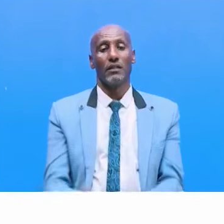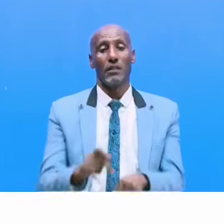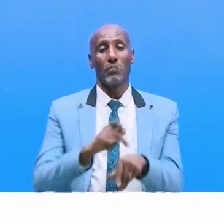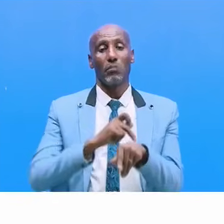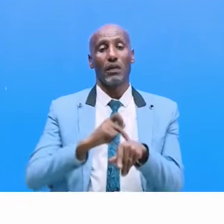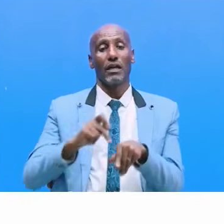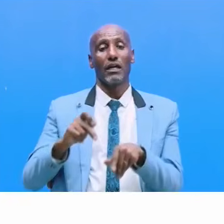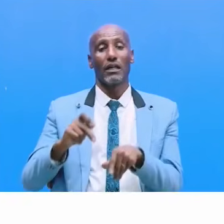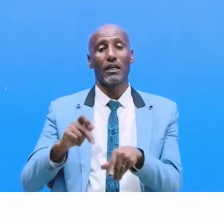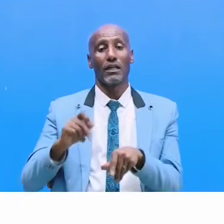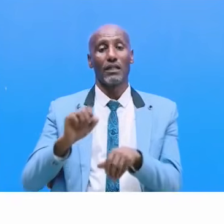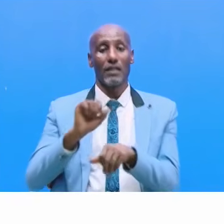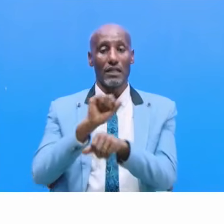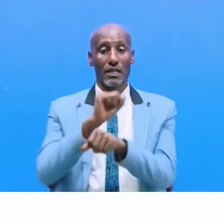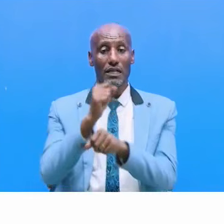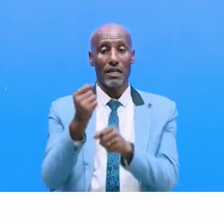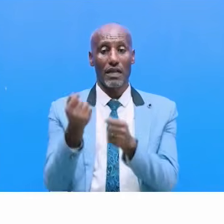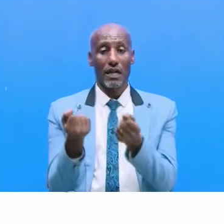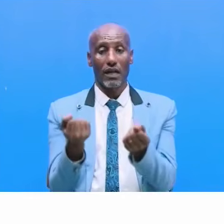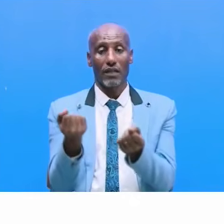blank car.